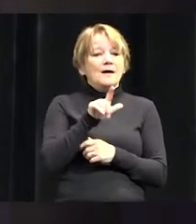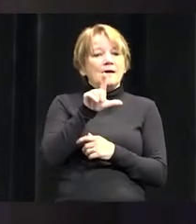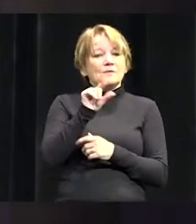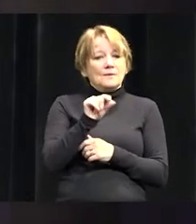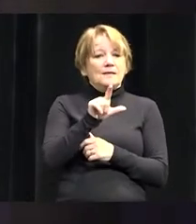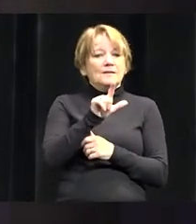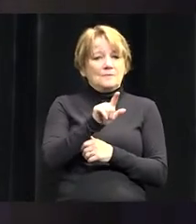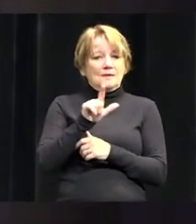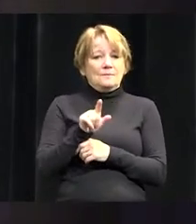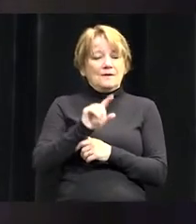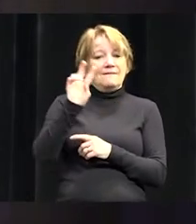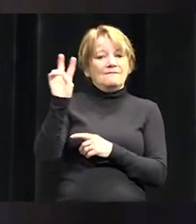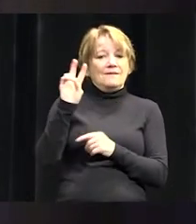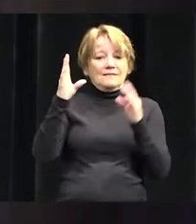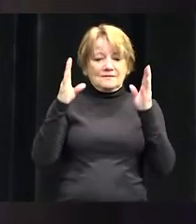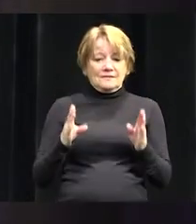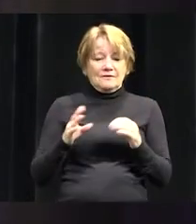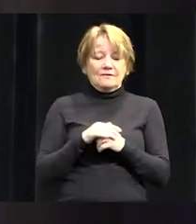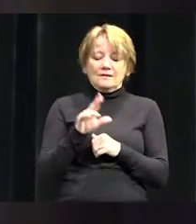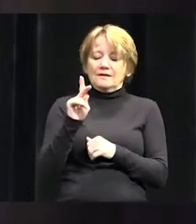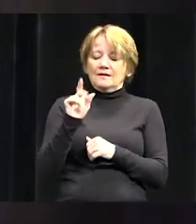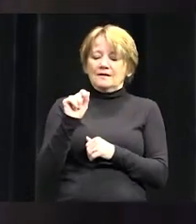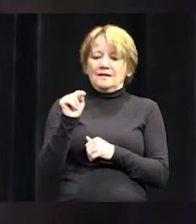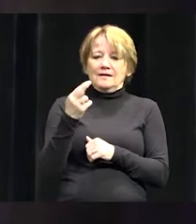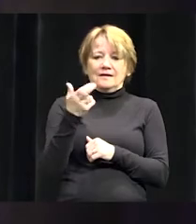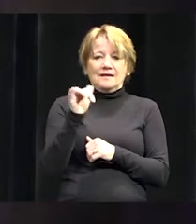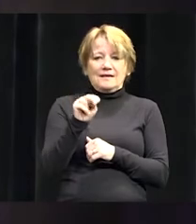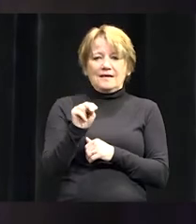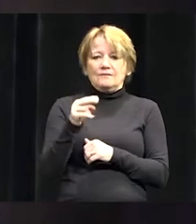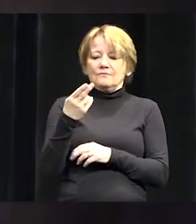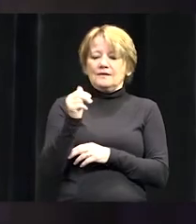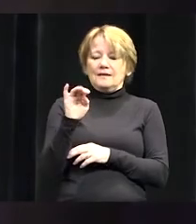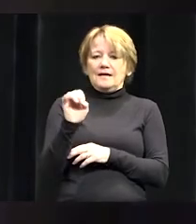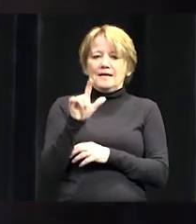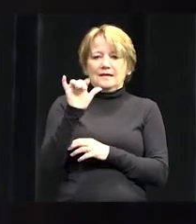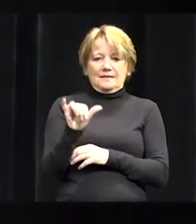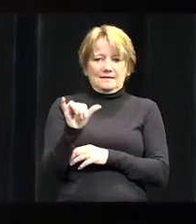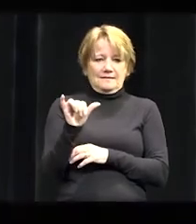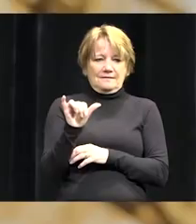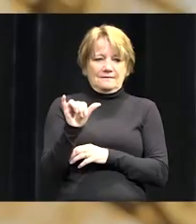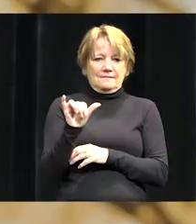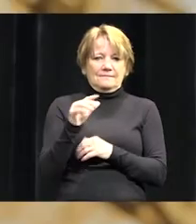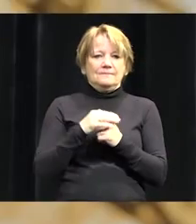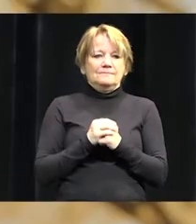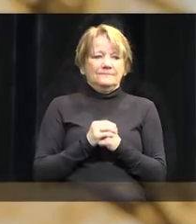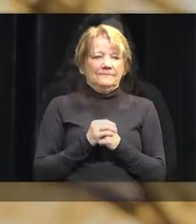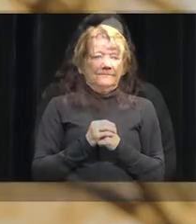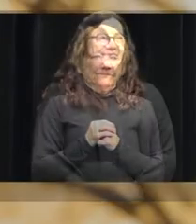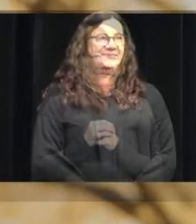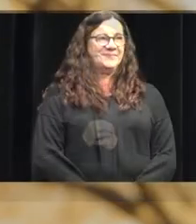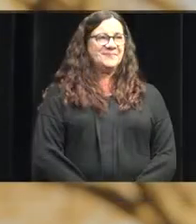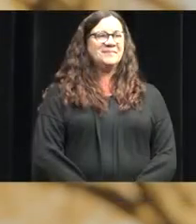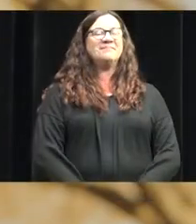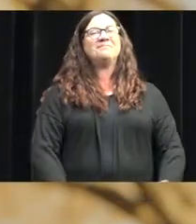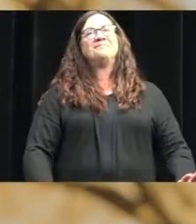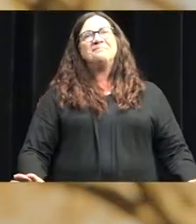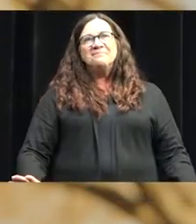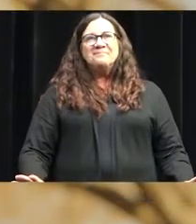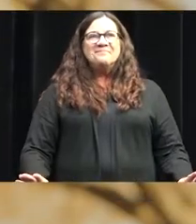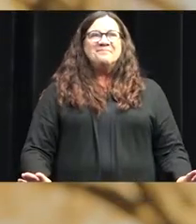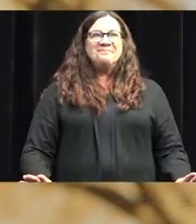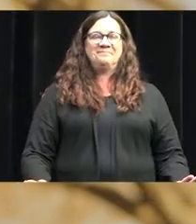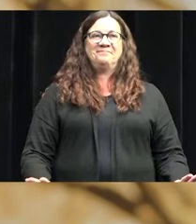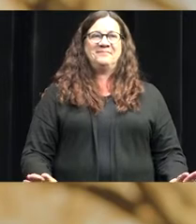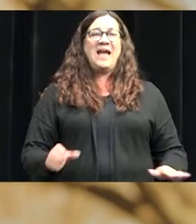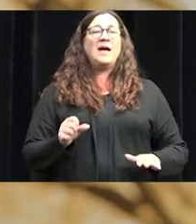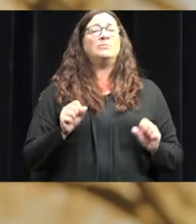our 2021 valedictorian catherine haley i'm so proud to be valedictorian of